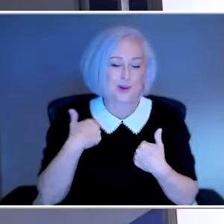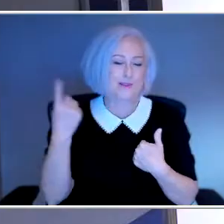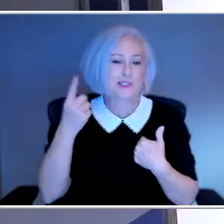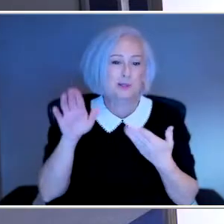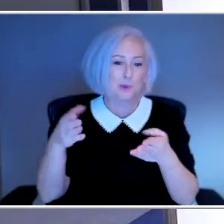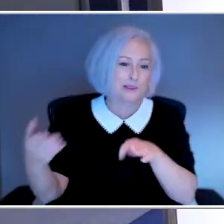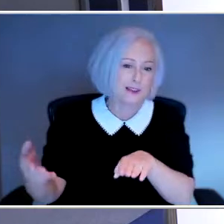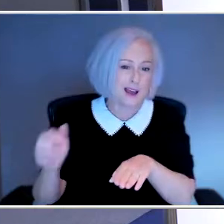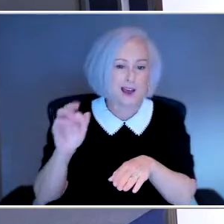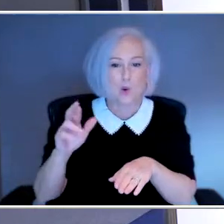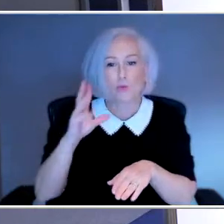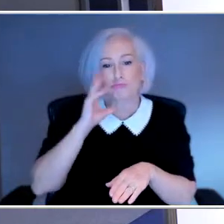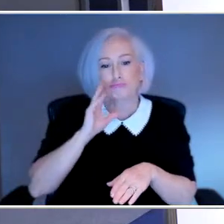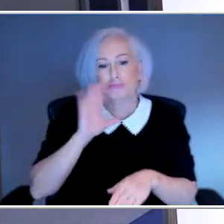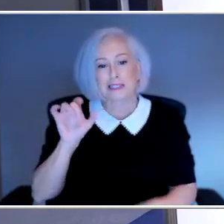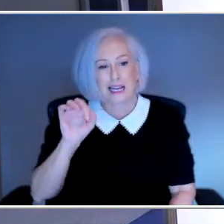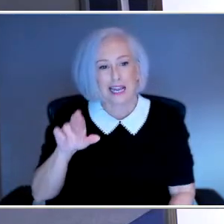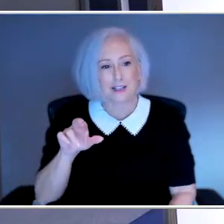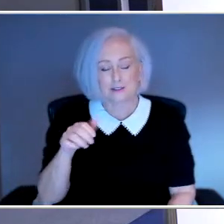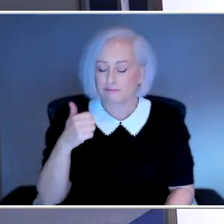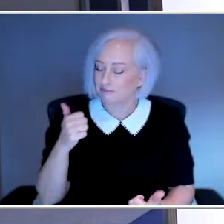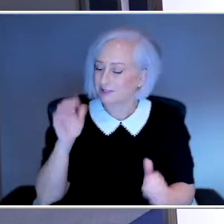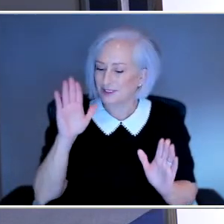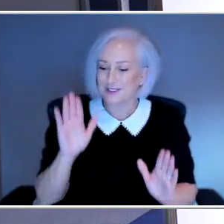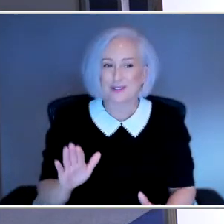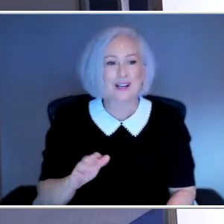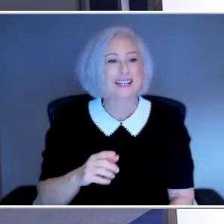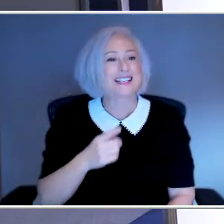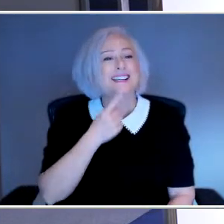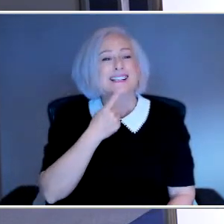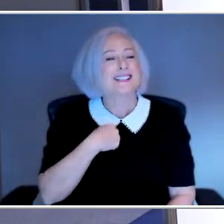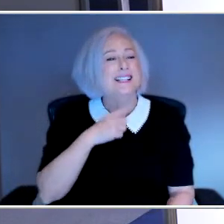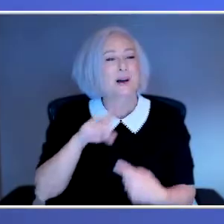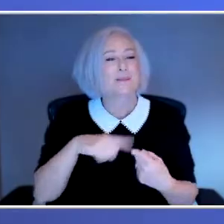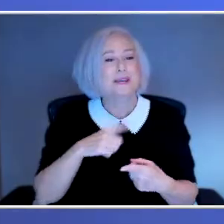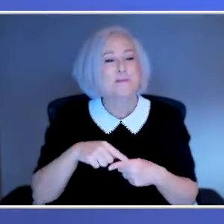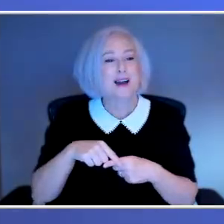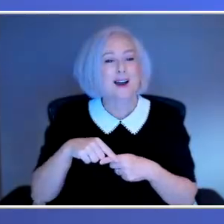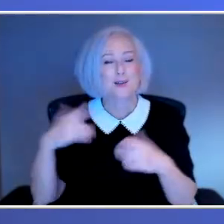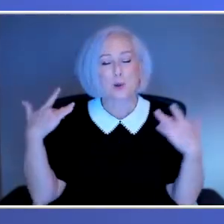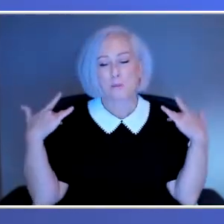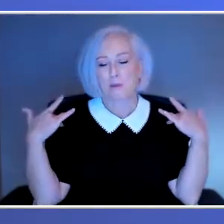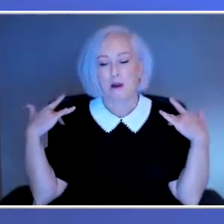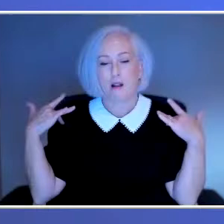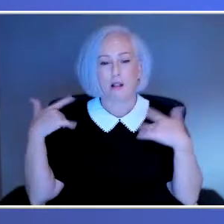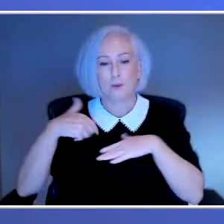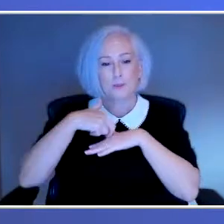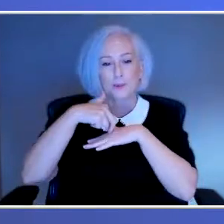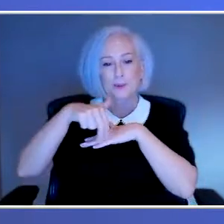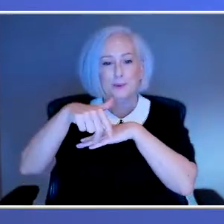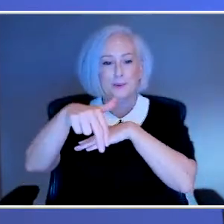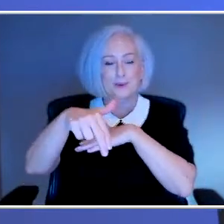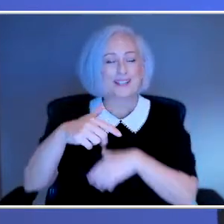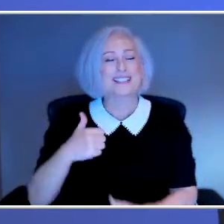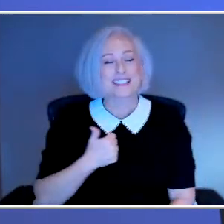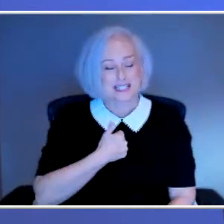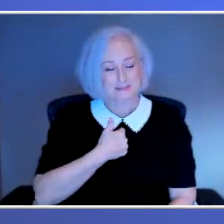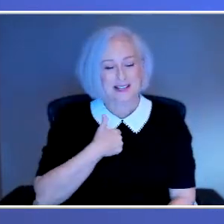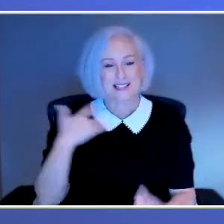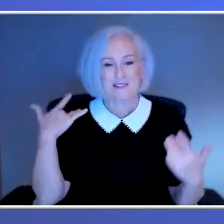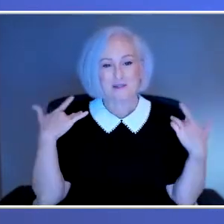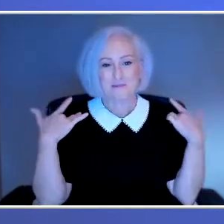great work. You're going to hit the runway too soon. Tell us about that. Yes, so I am one of the models for the bra